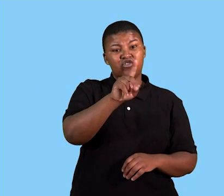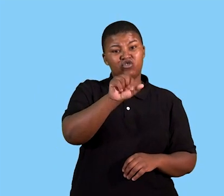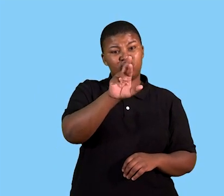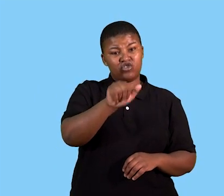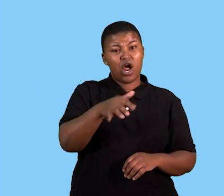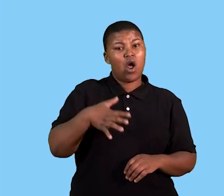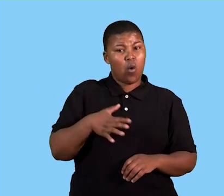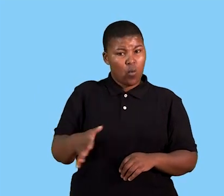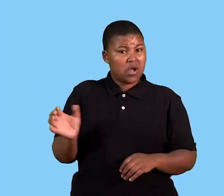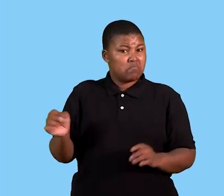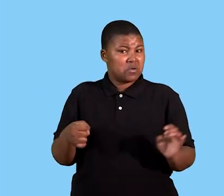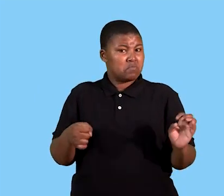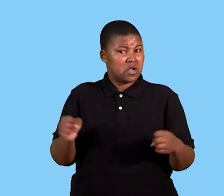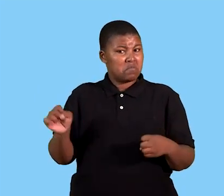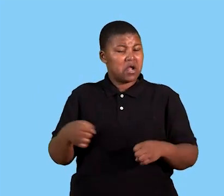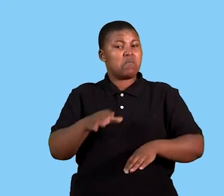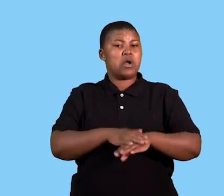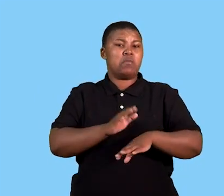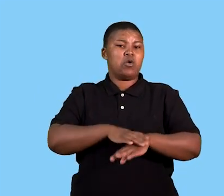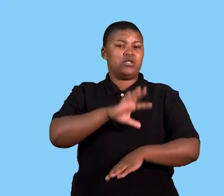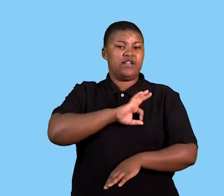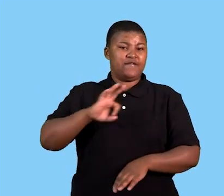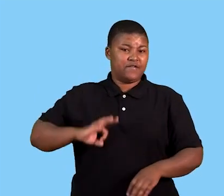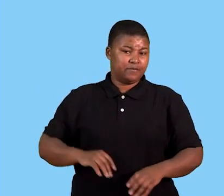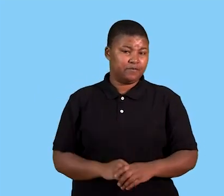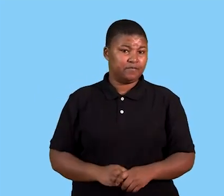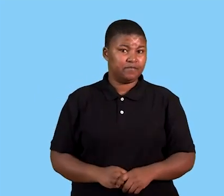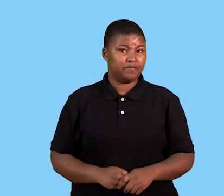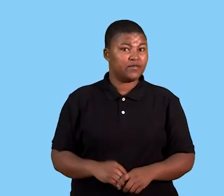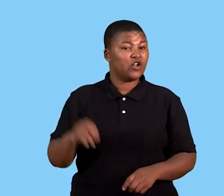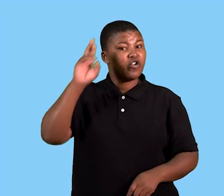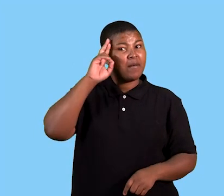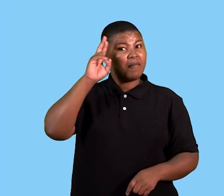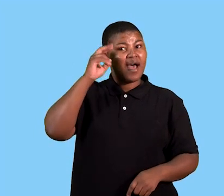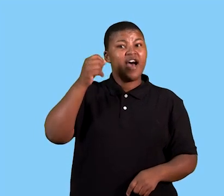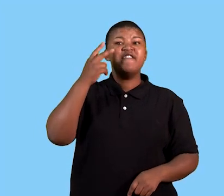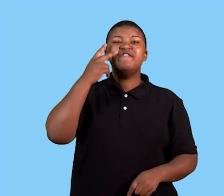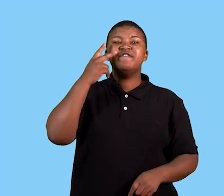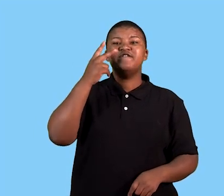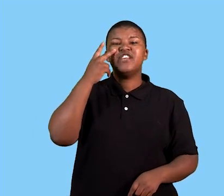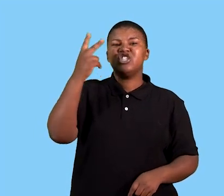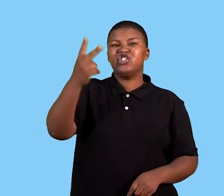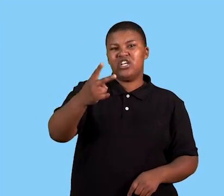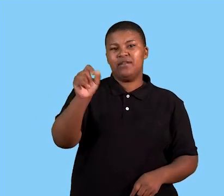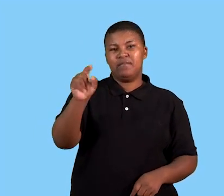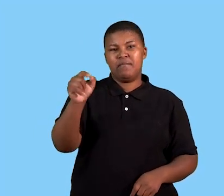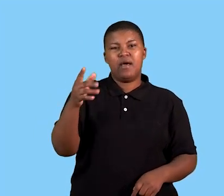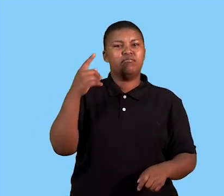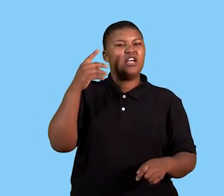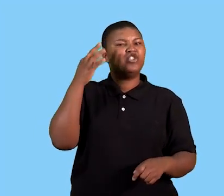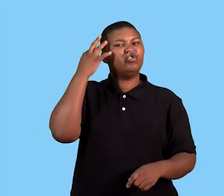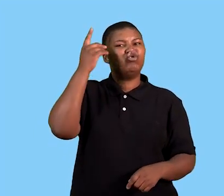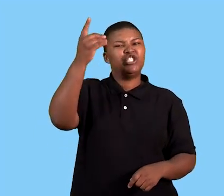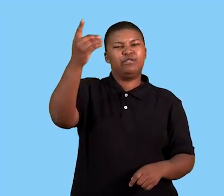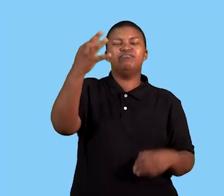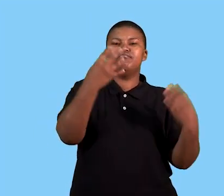Now we can remember that the vision statement gives us the dream of the business, what Sandra wants to achieve with